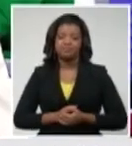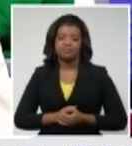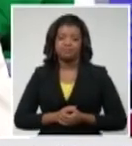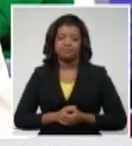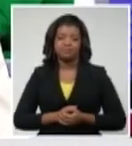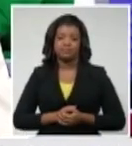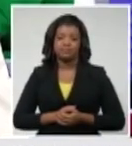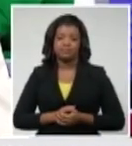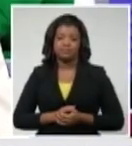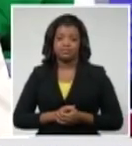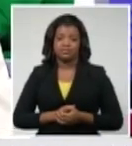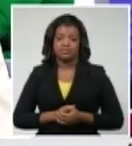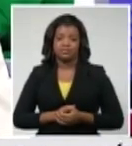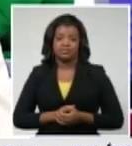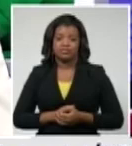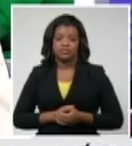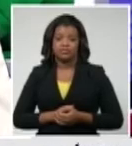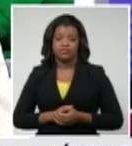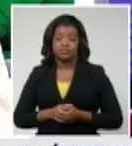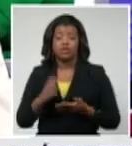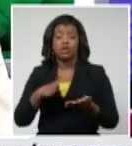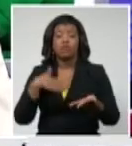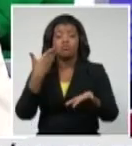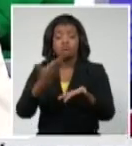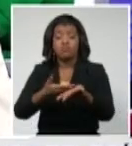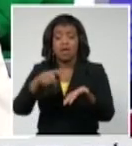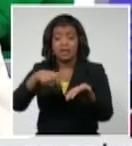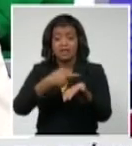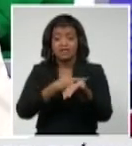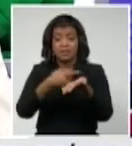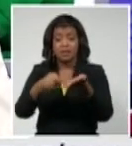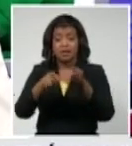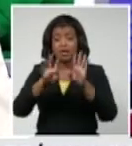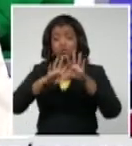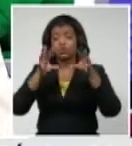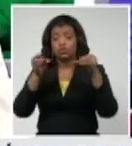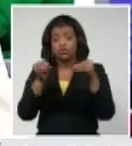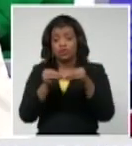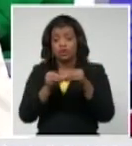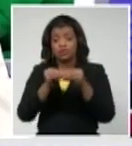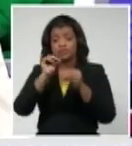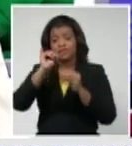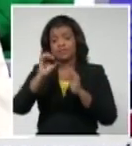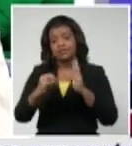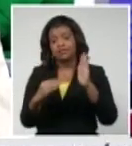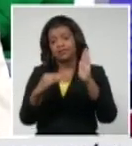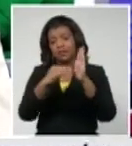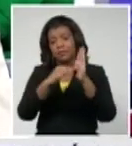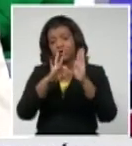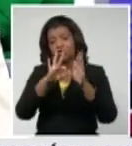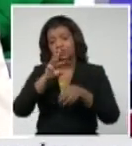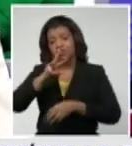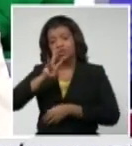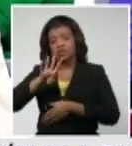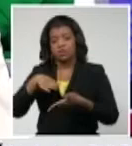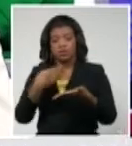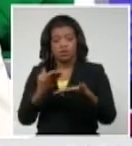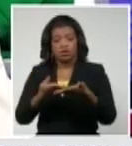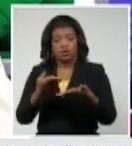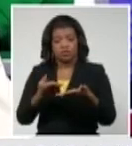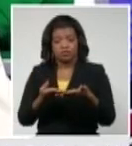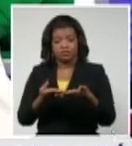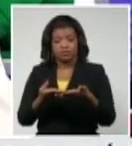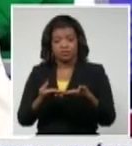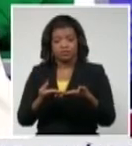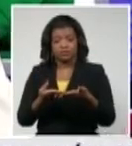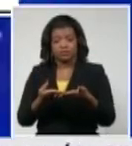were processed, 424 more than the week before. And as we have seen over recent weeks, the highest number of samples